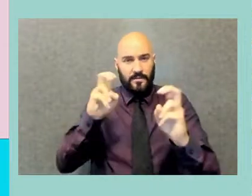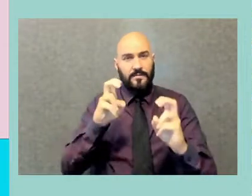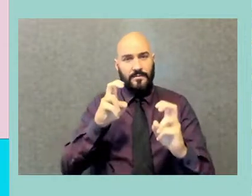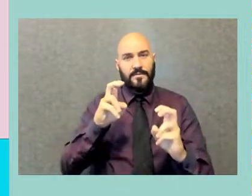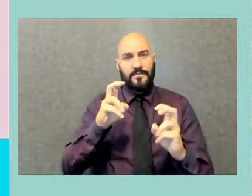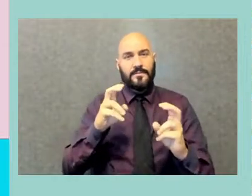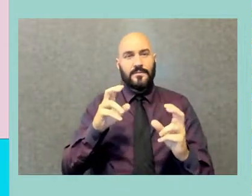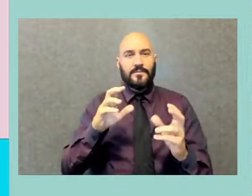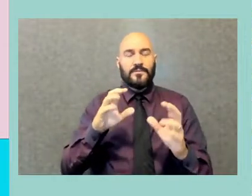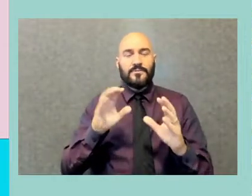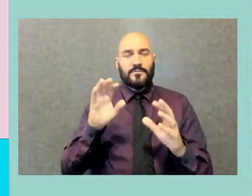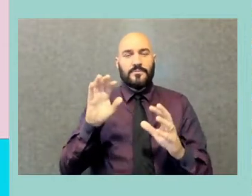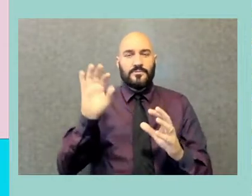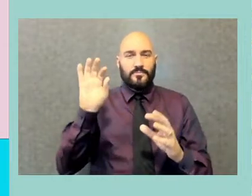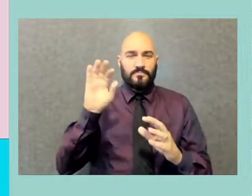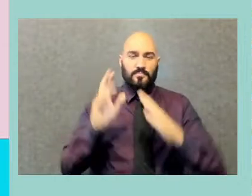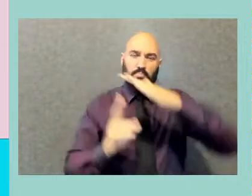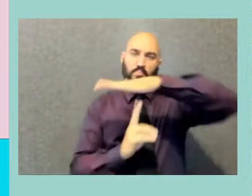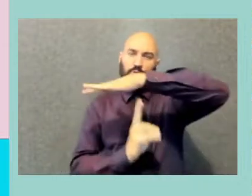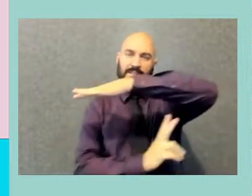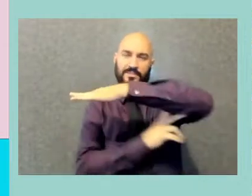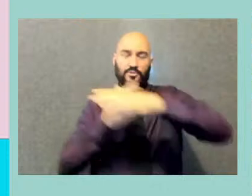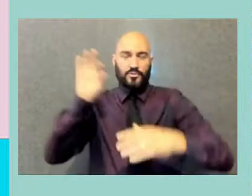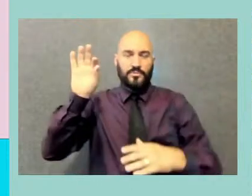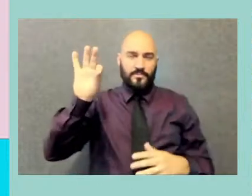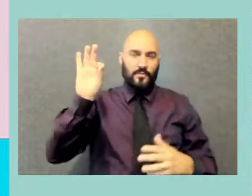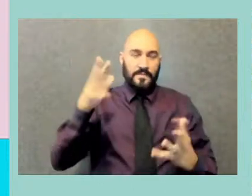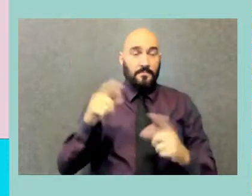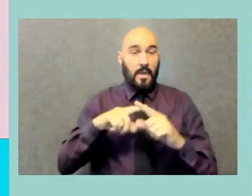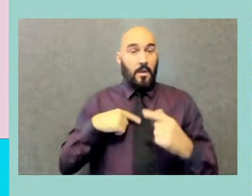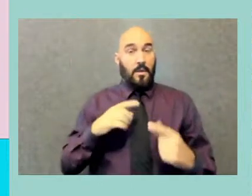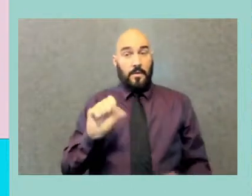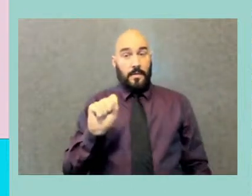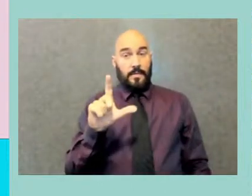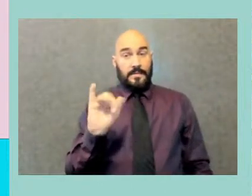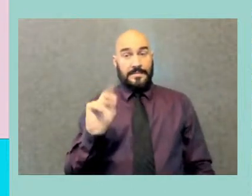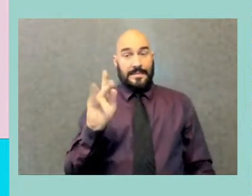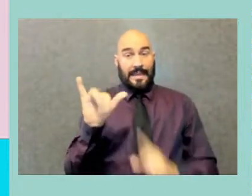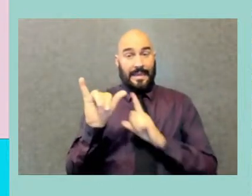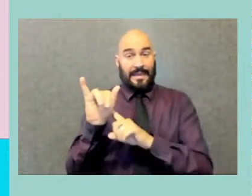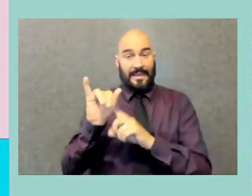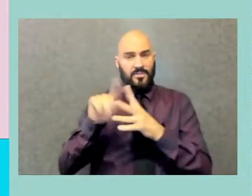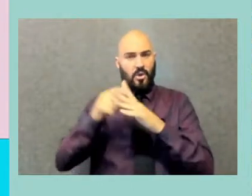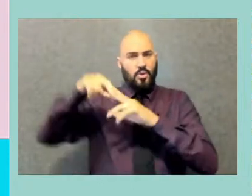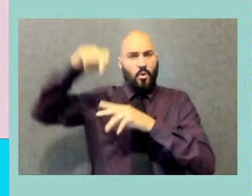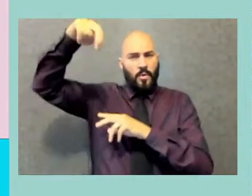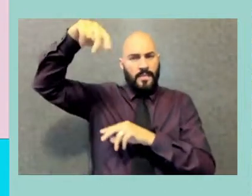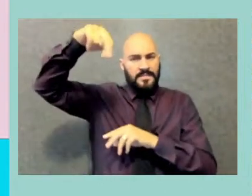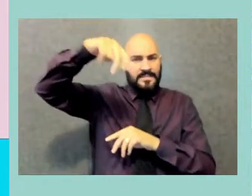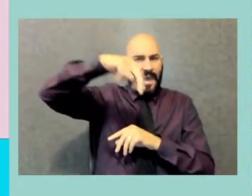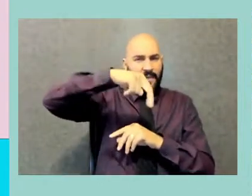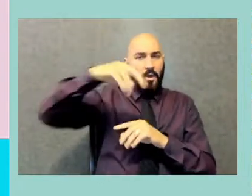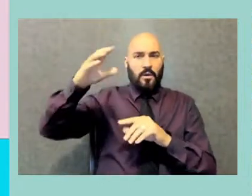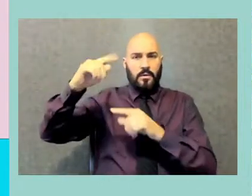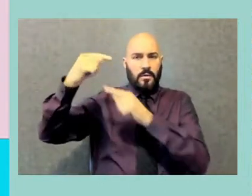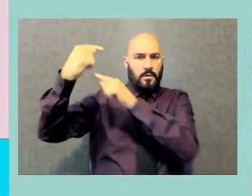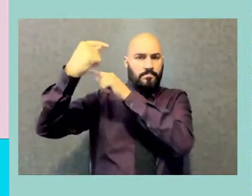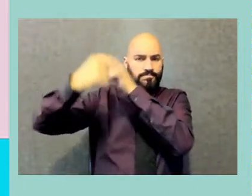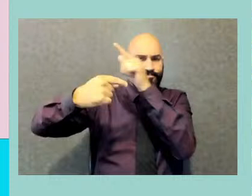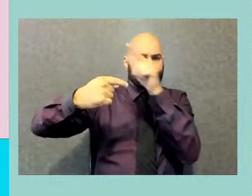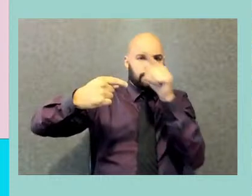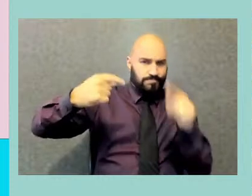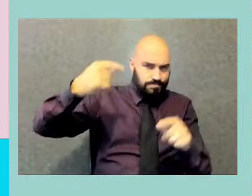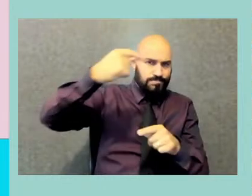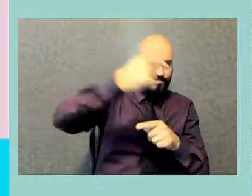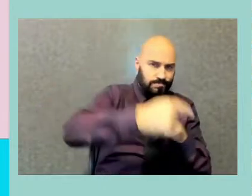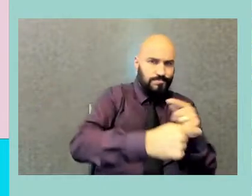The slinky starts to go down the stairs. What was a defining moment when you feel you really took